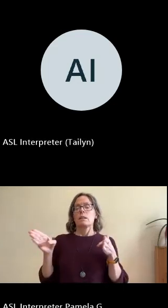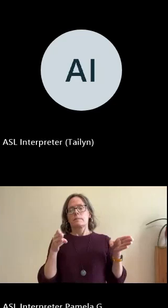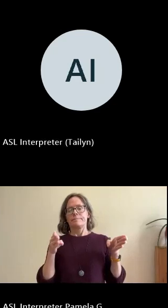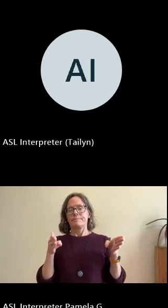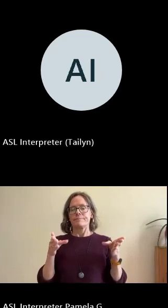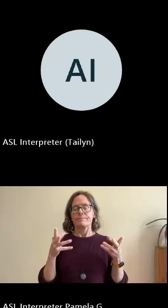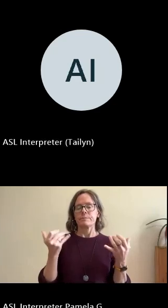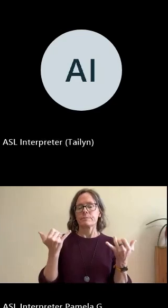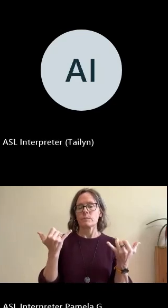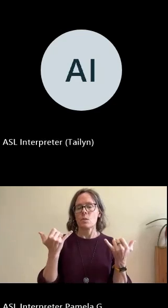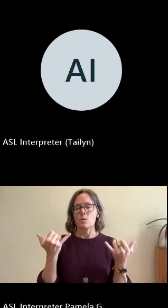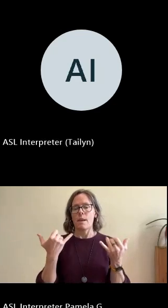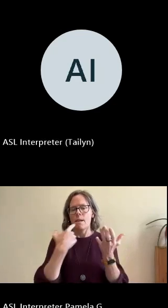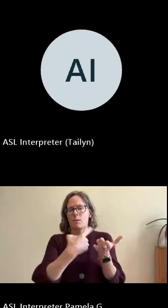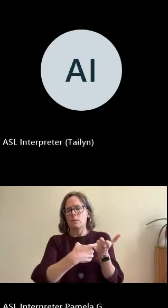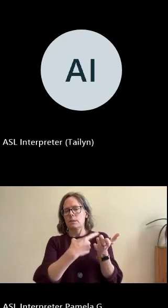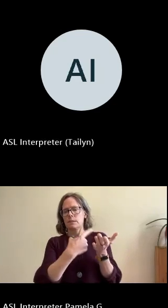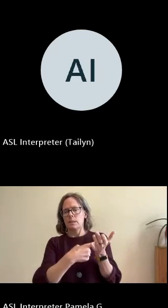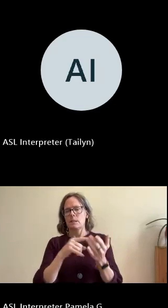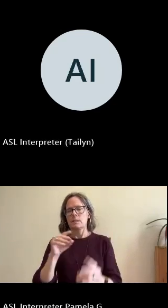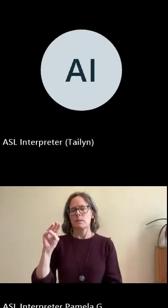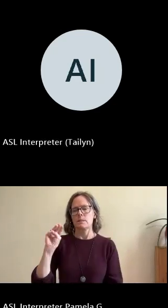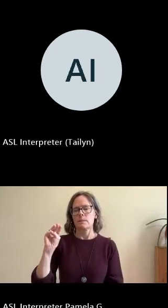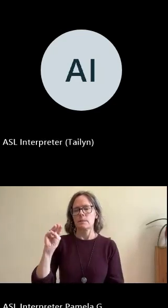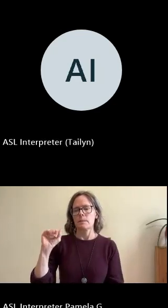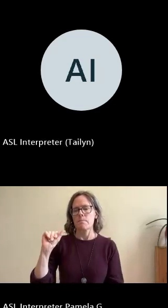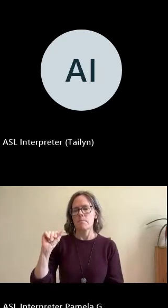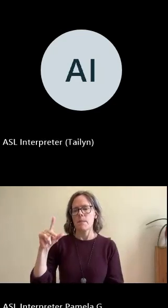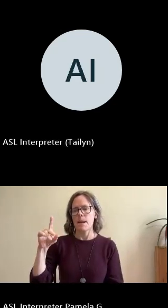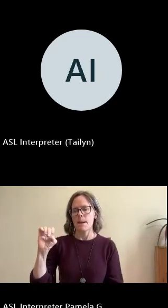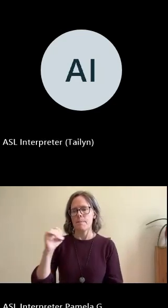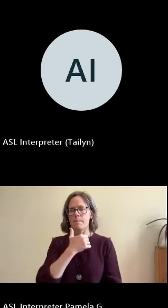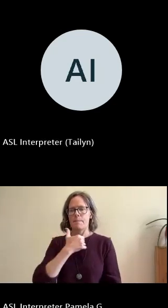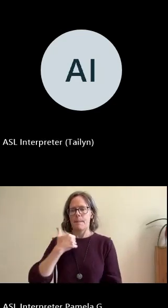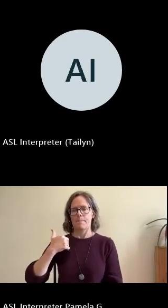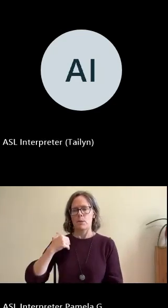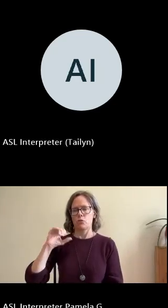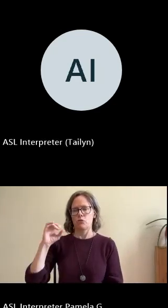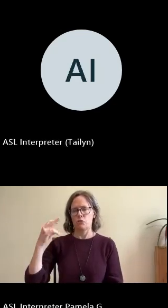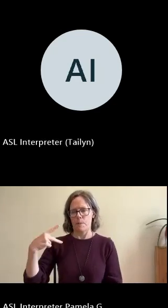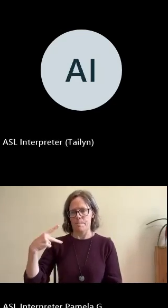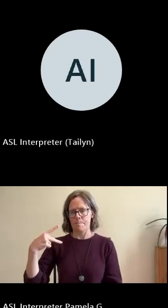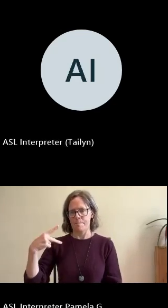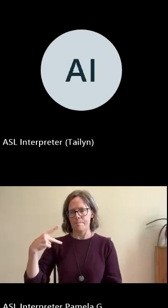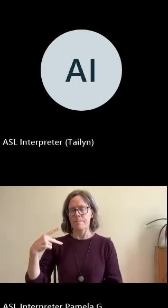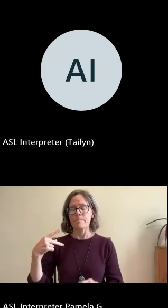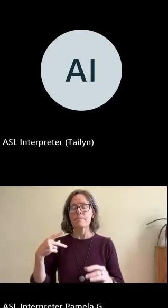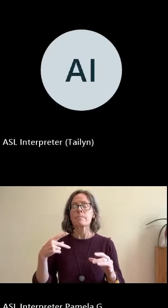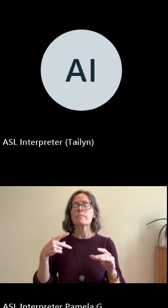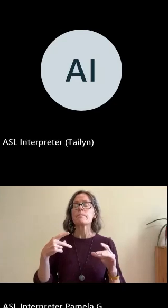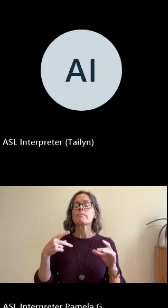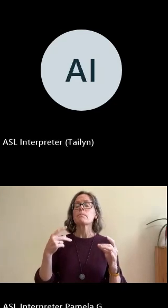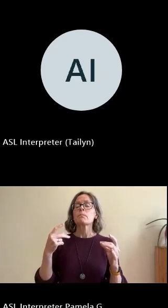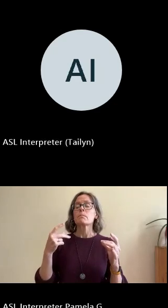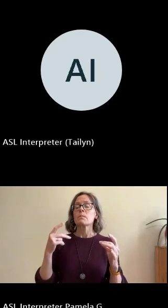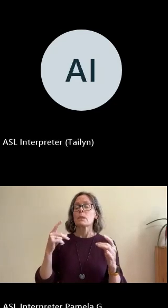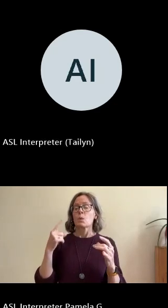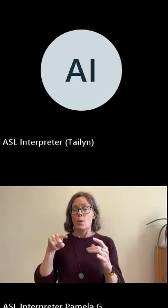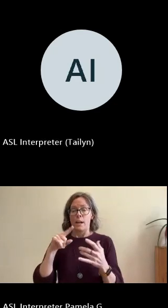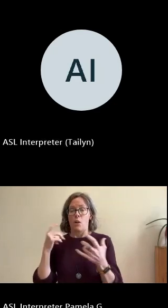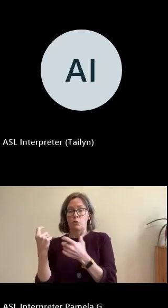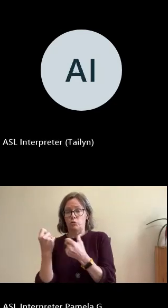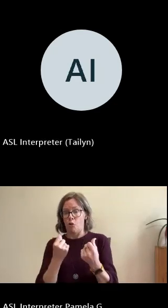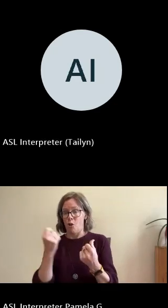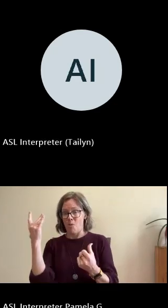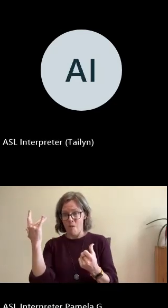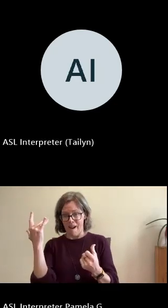want to talk again about membership. We are only as strong as our members. Becoming a